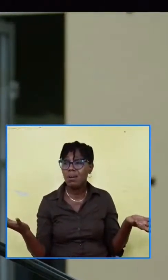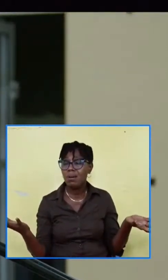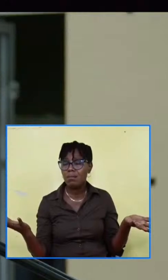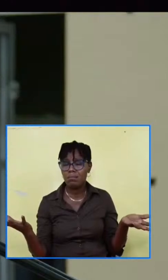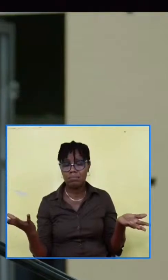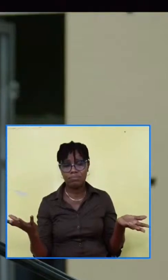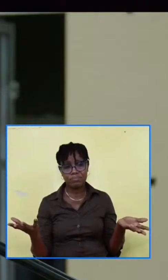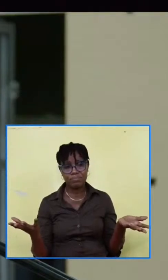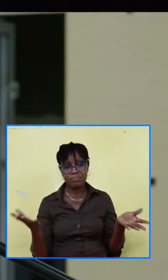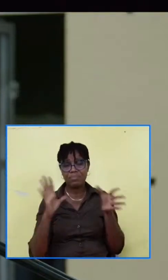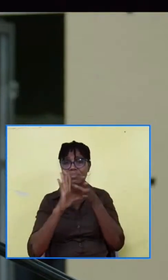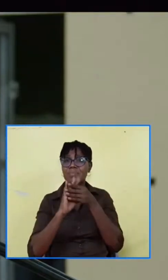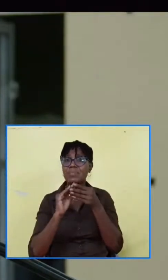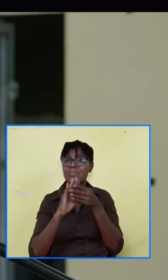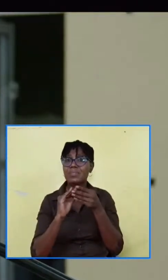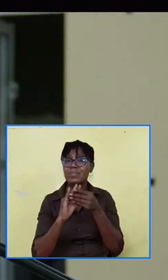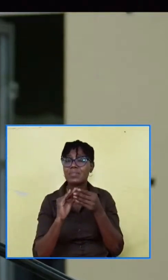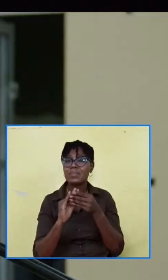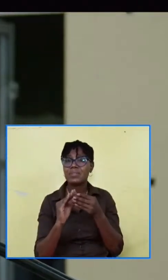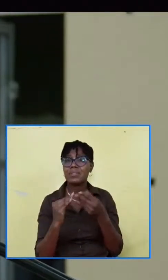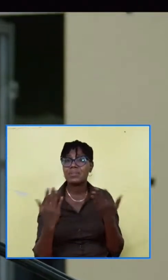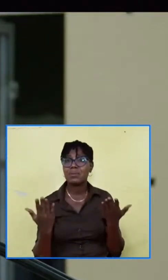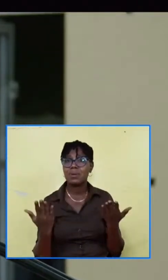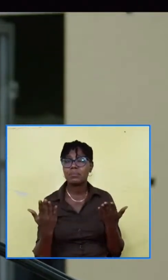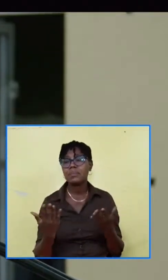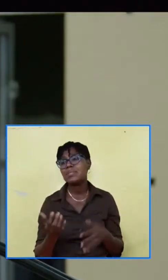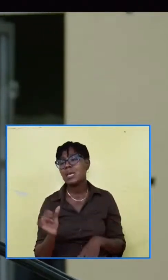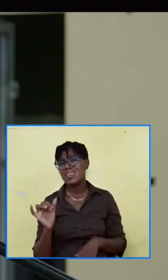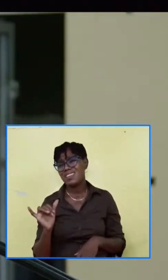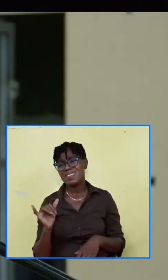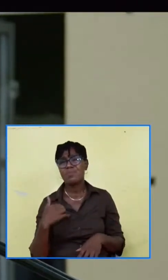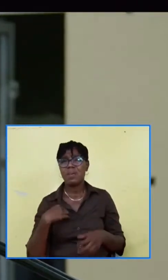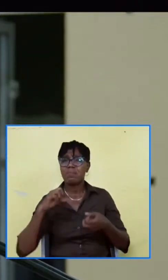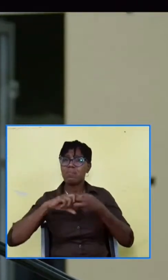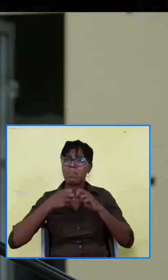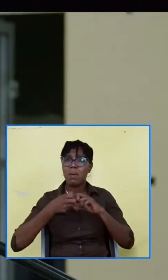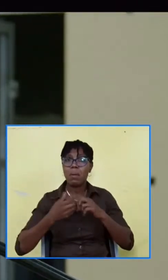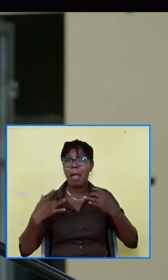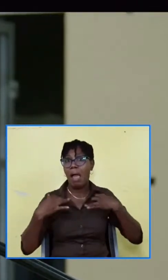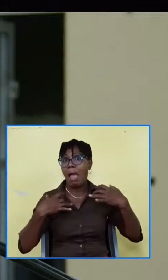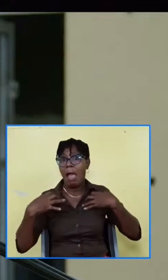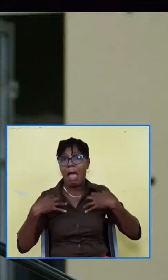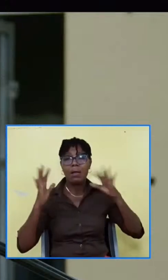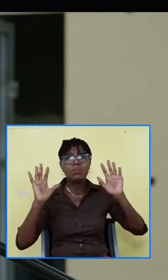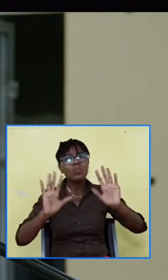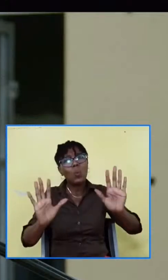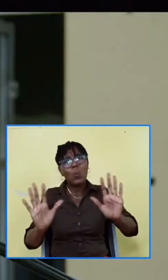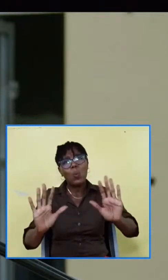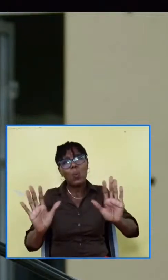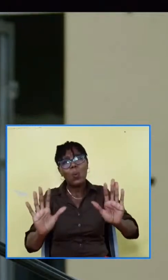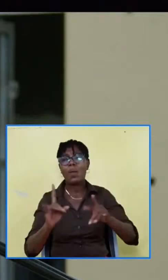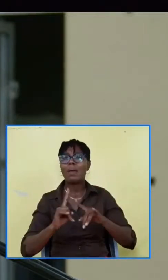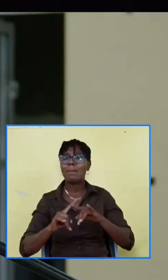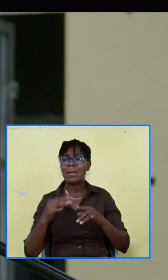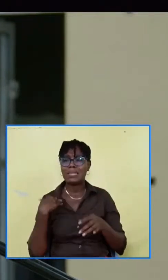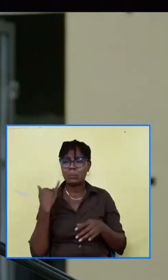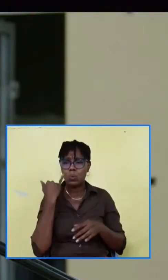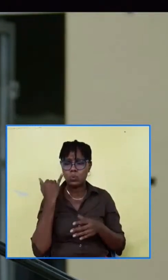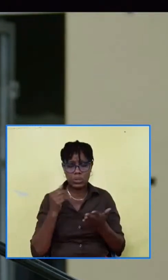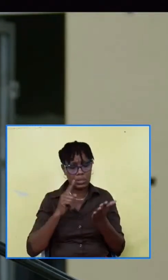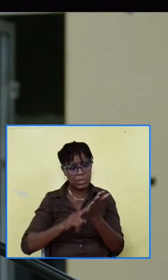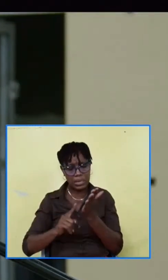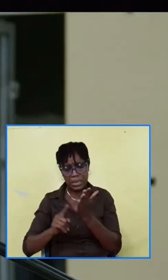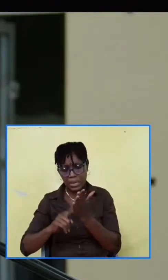we are saying that, yeah, we have this issue, and not to panic. But if we use that trend